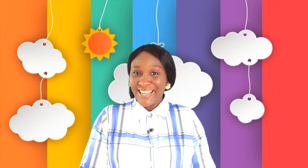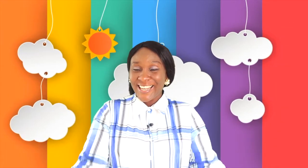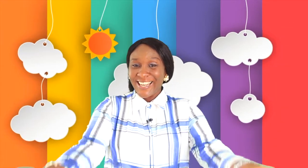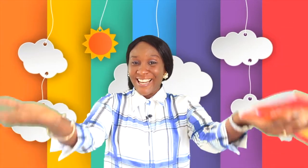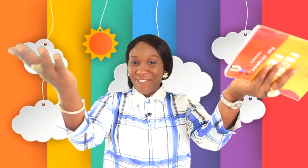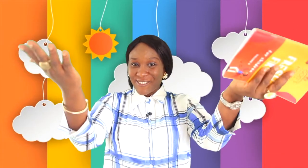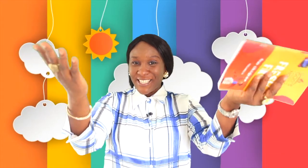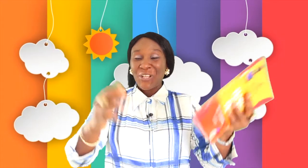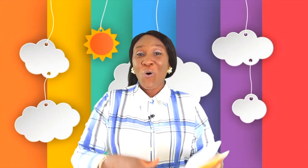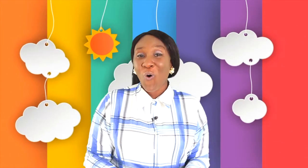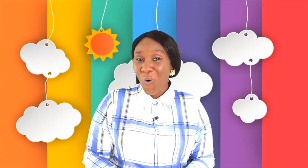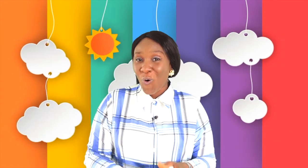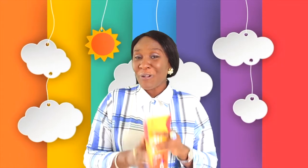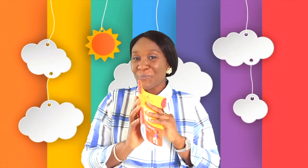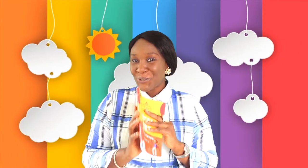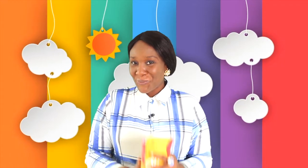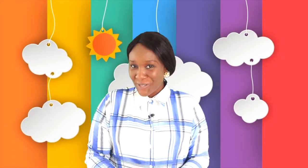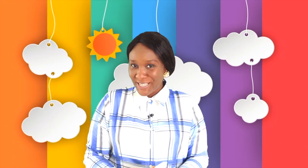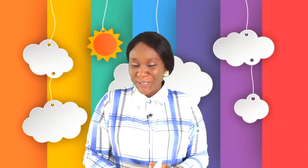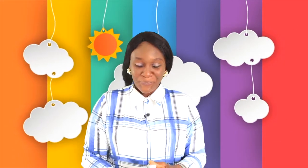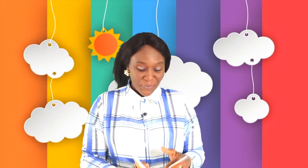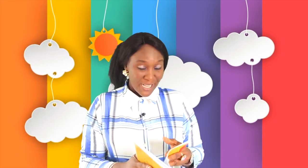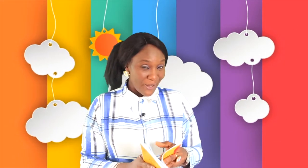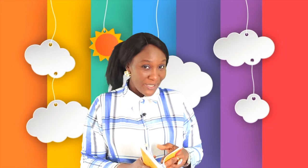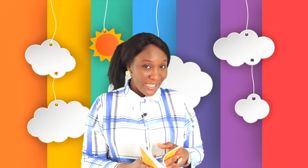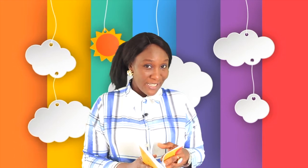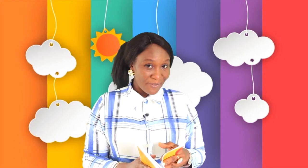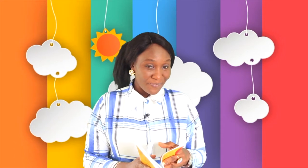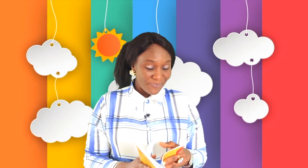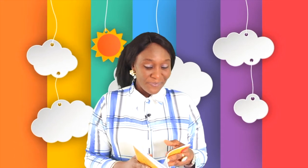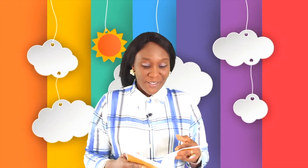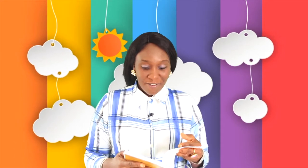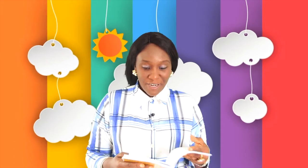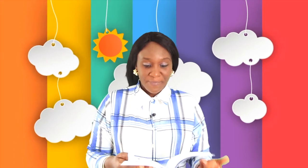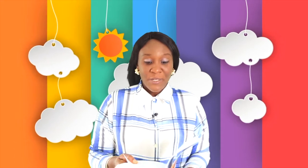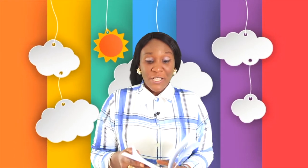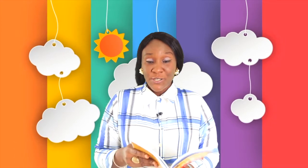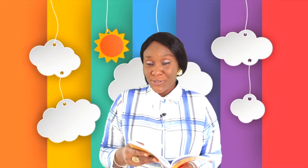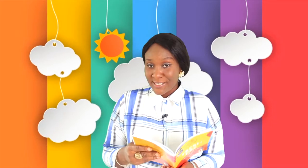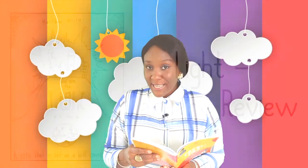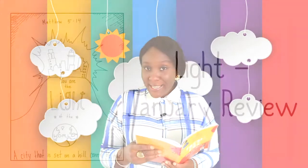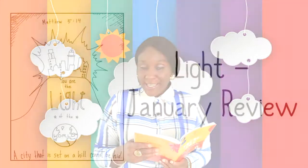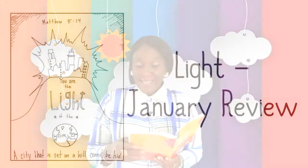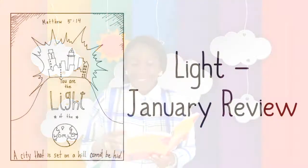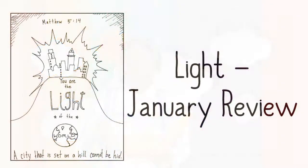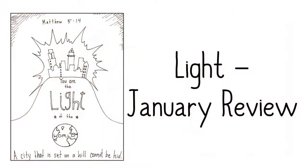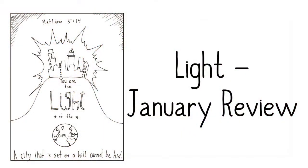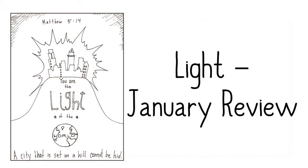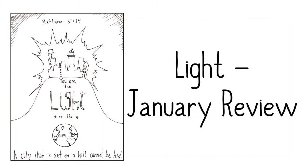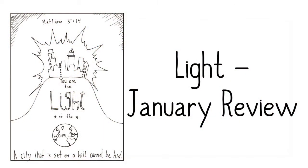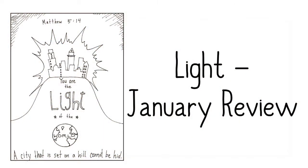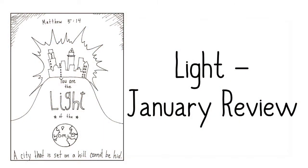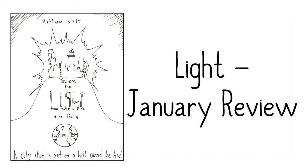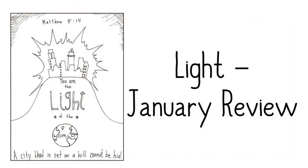lifted all the way. Are we there now? Great. So today's